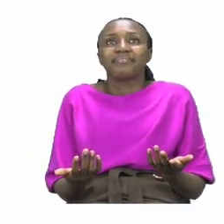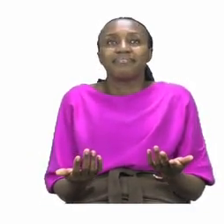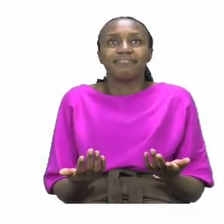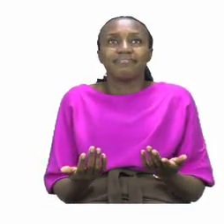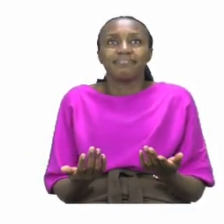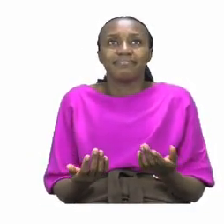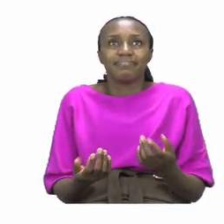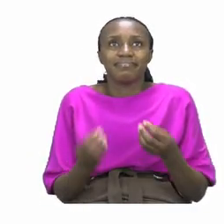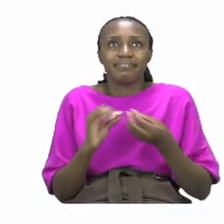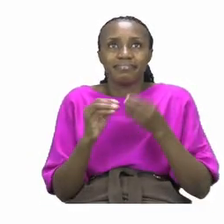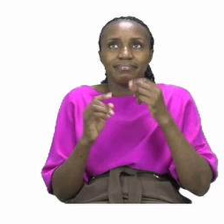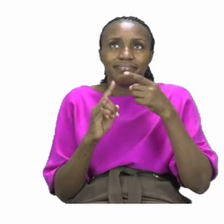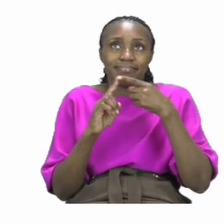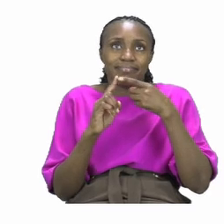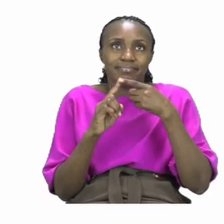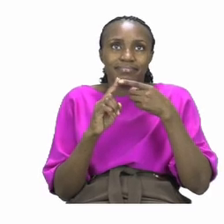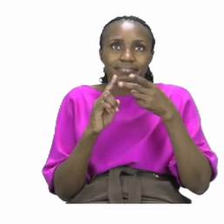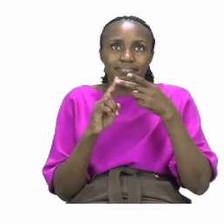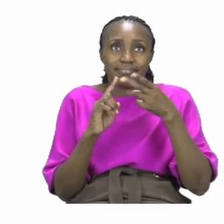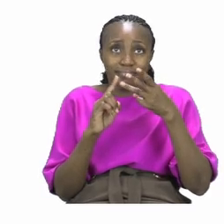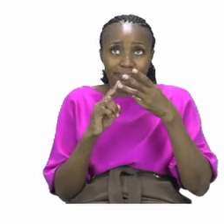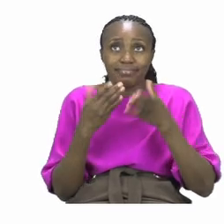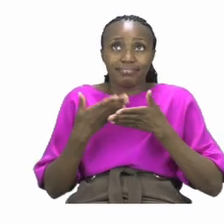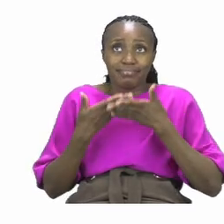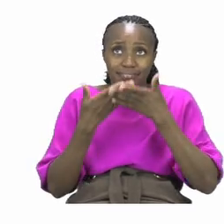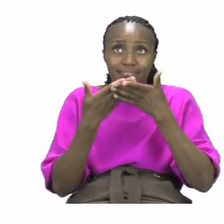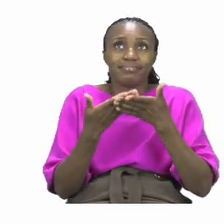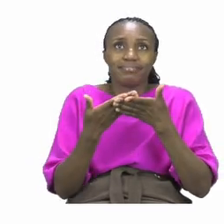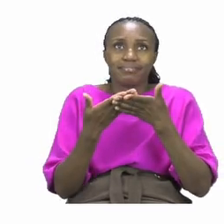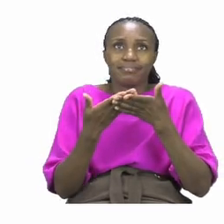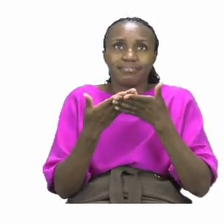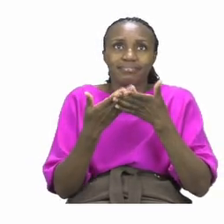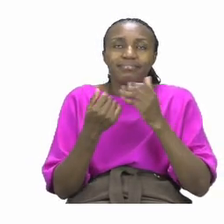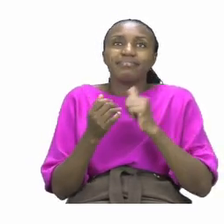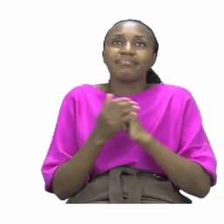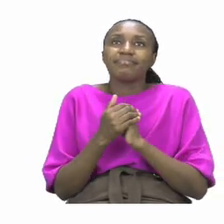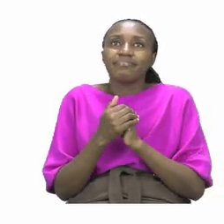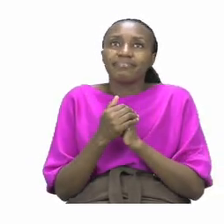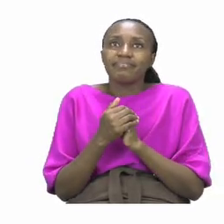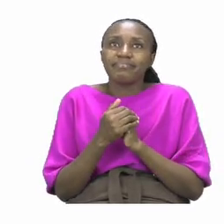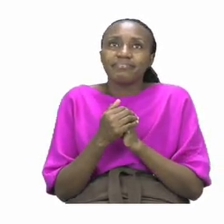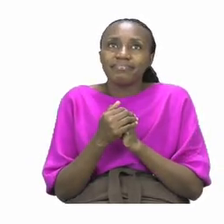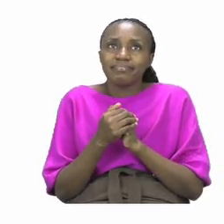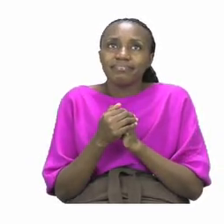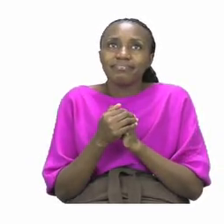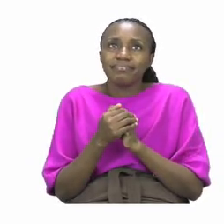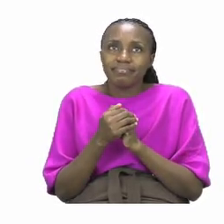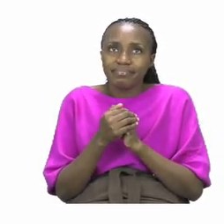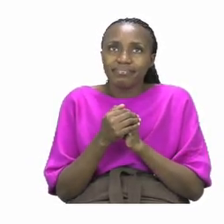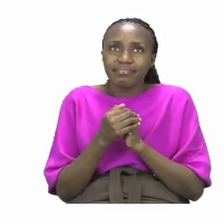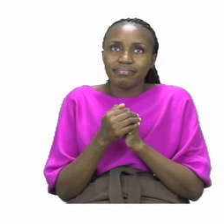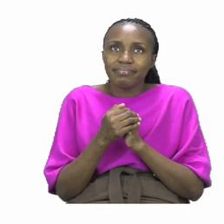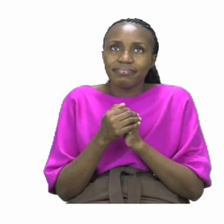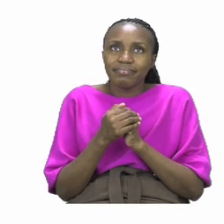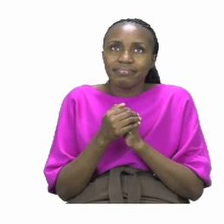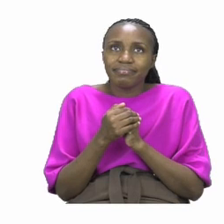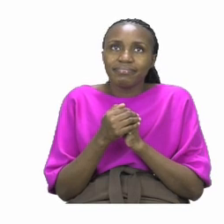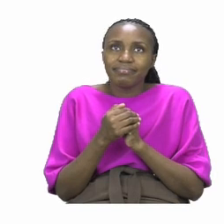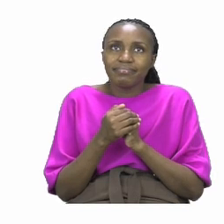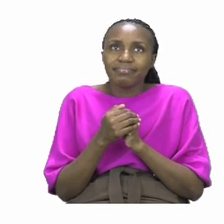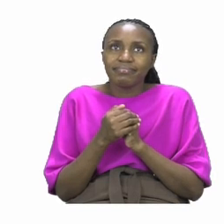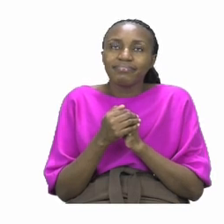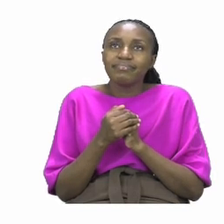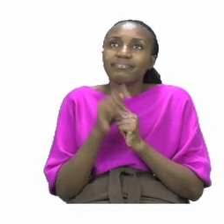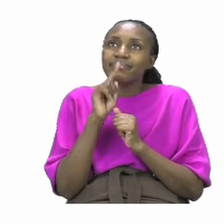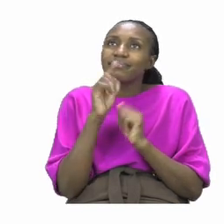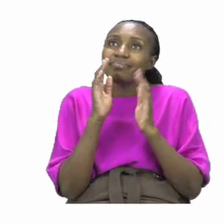For number 1, 2, and 3, they have given you clues. Now, it's going to be